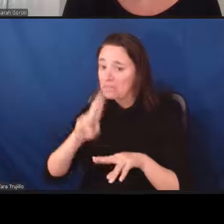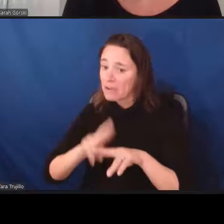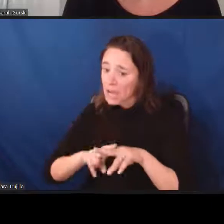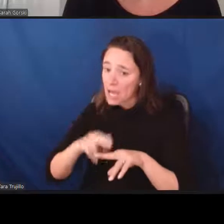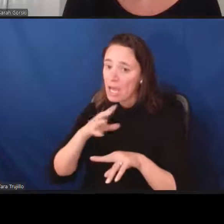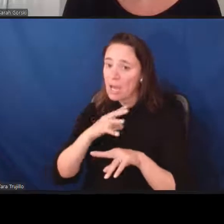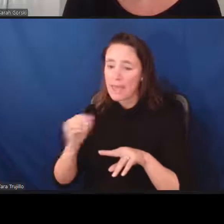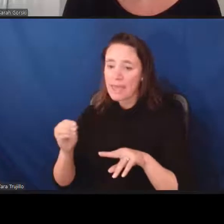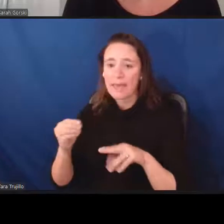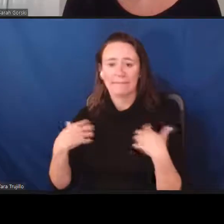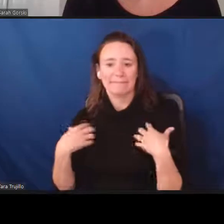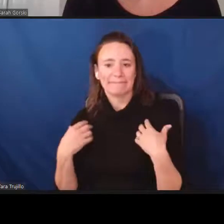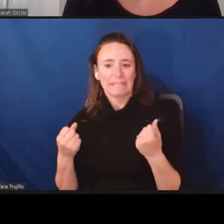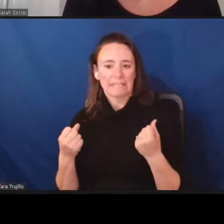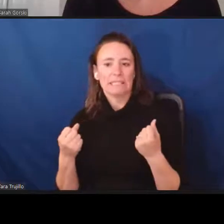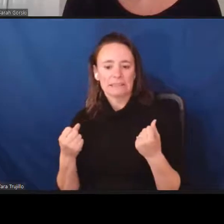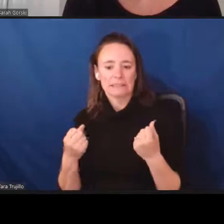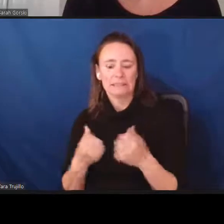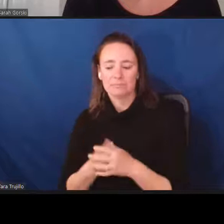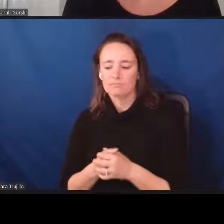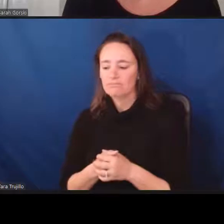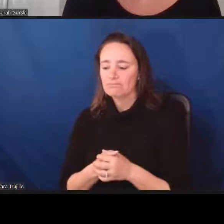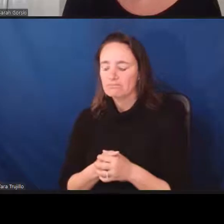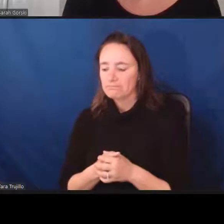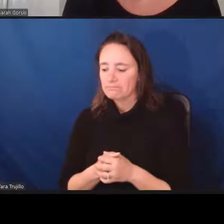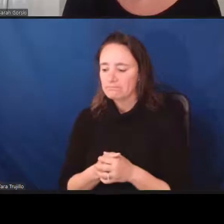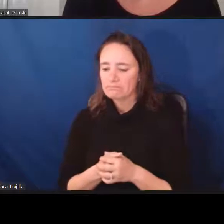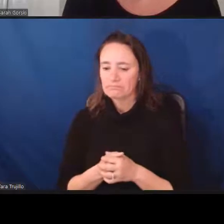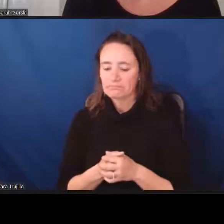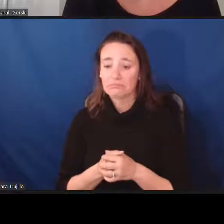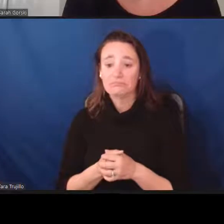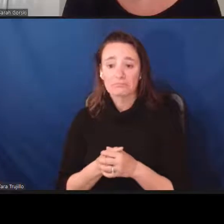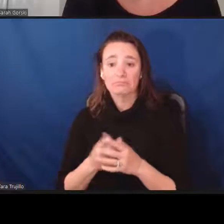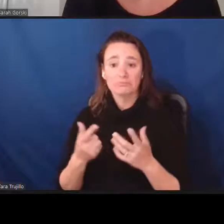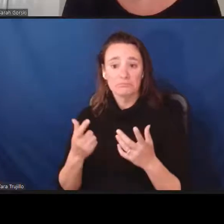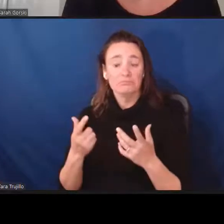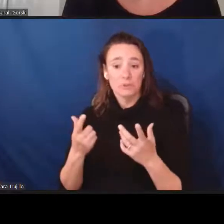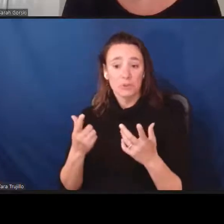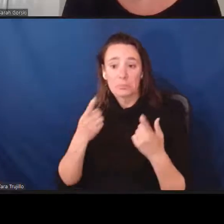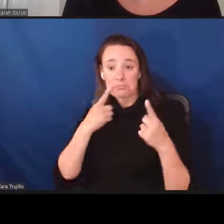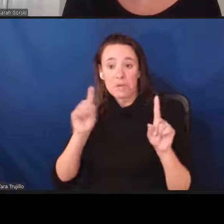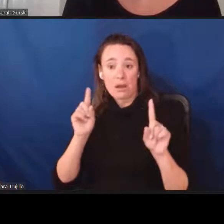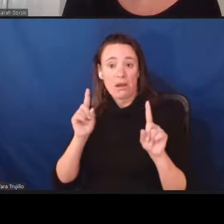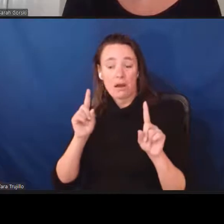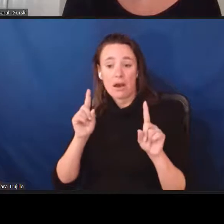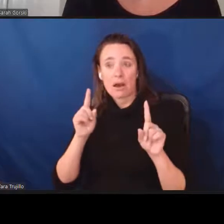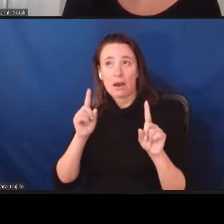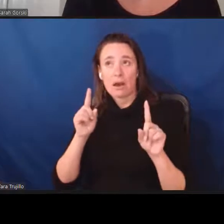fitness. So I made the women's national team in